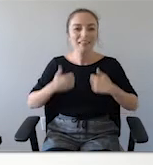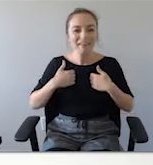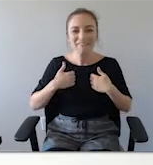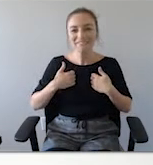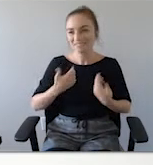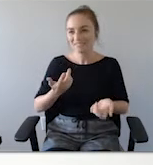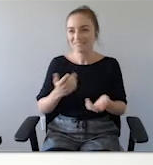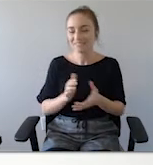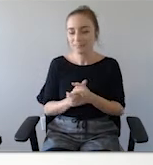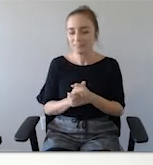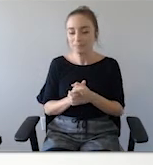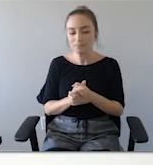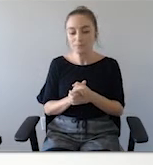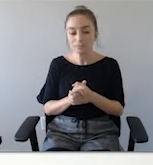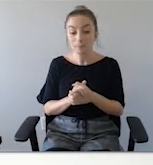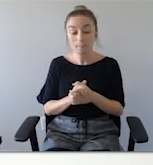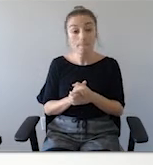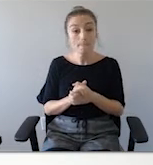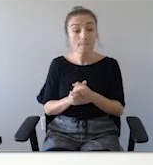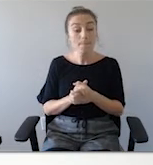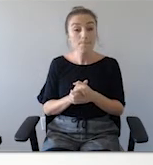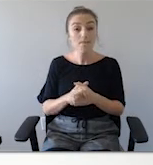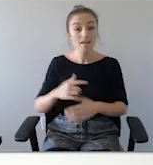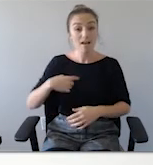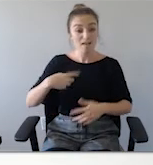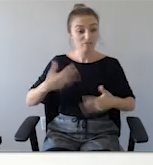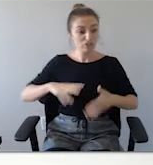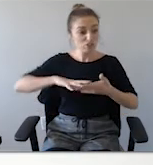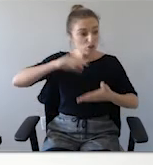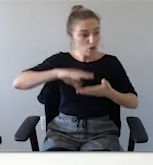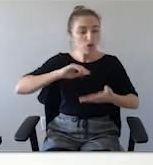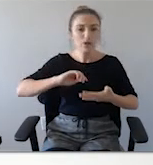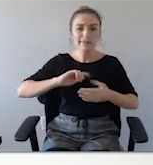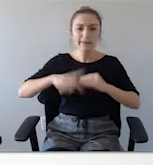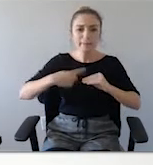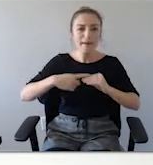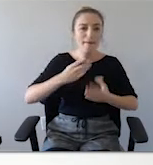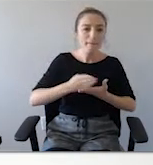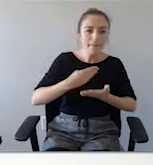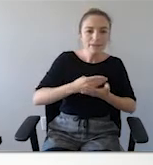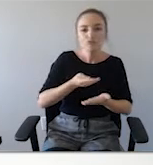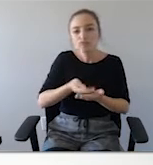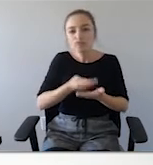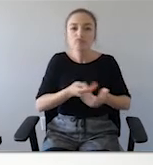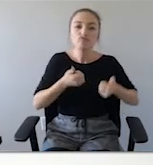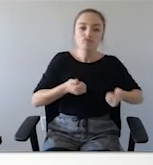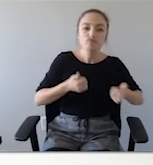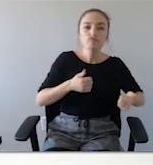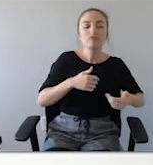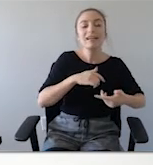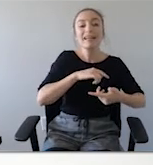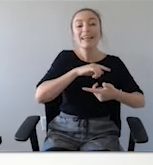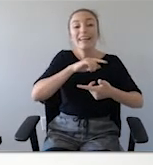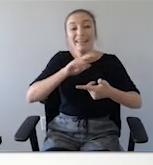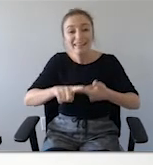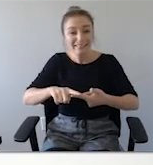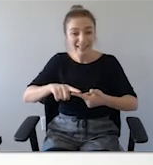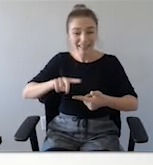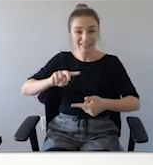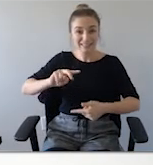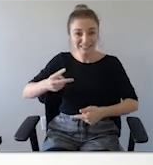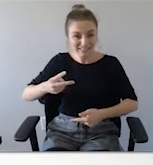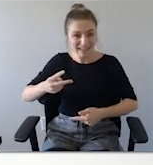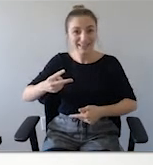doing. I learned about the budget, and then the next position I took was that of what's called a confidential secretary to a